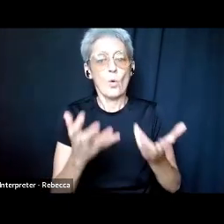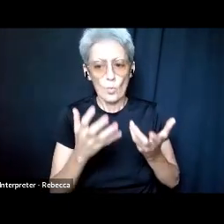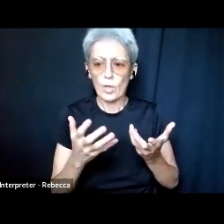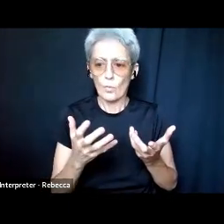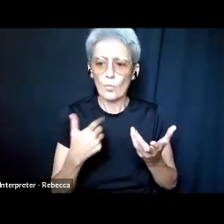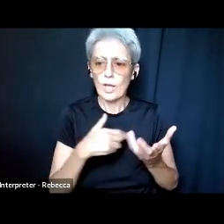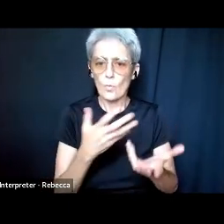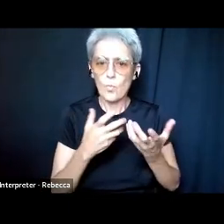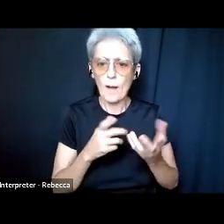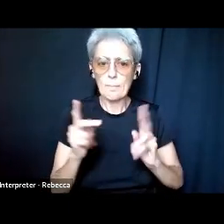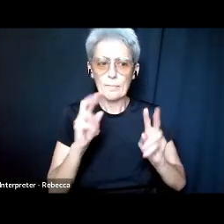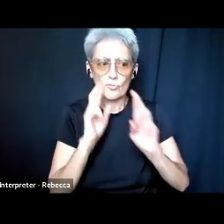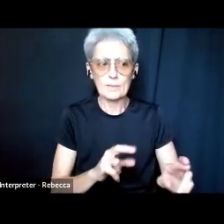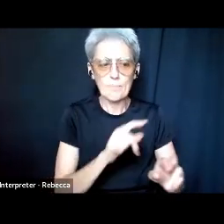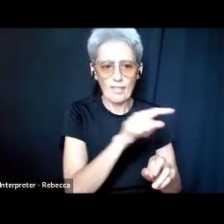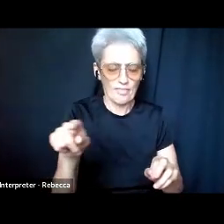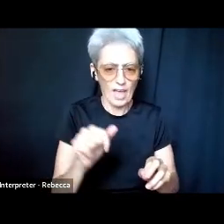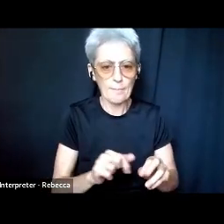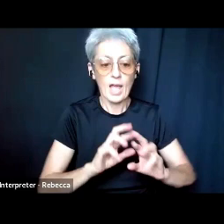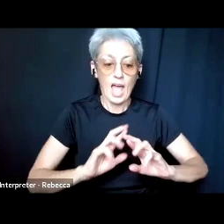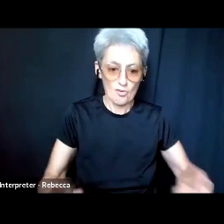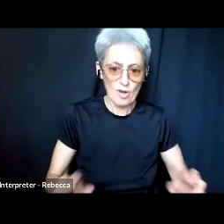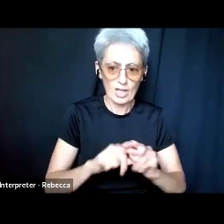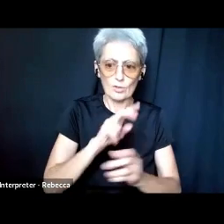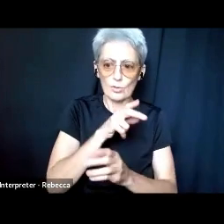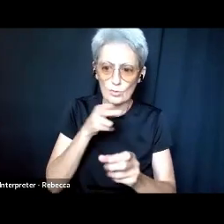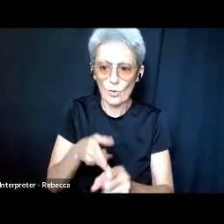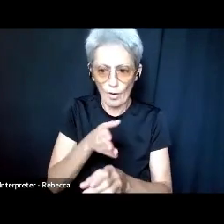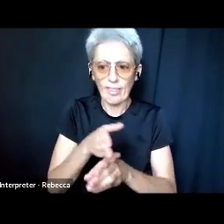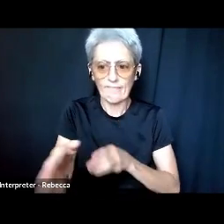be equipped and ready for the field.